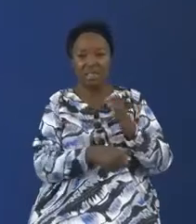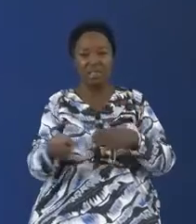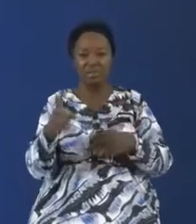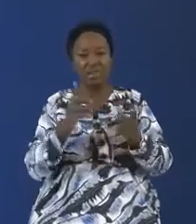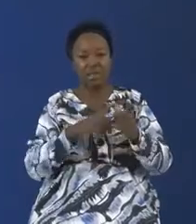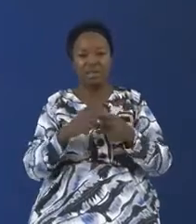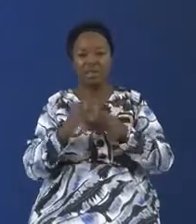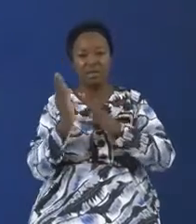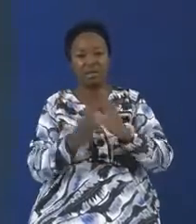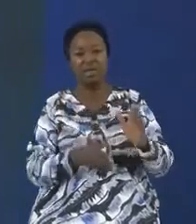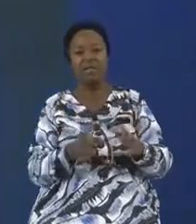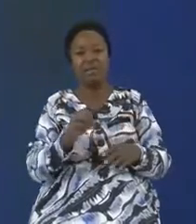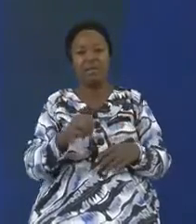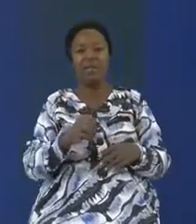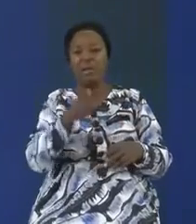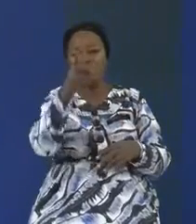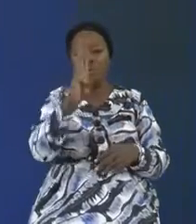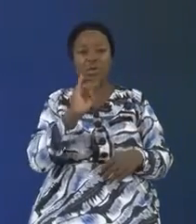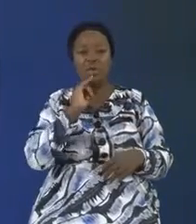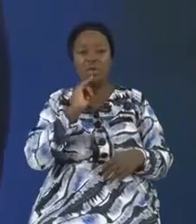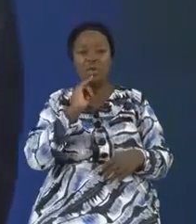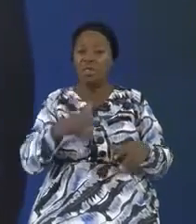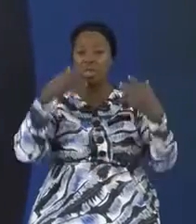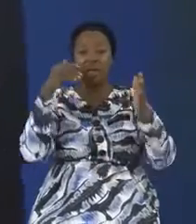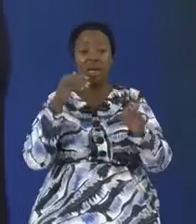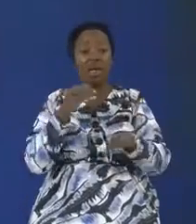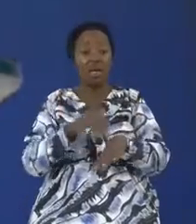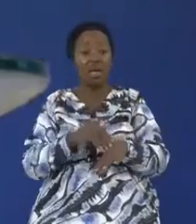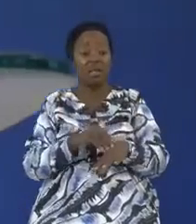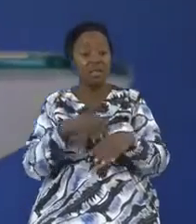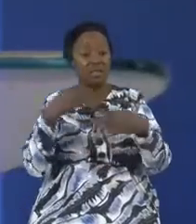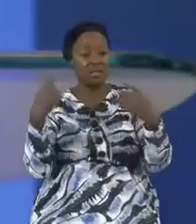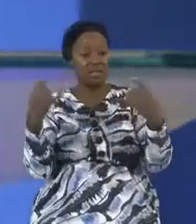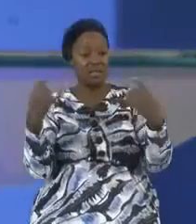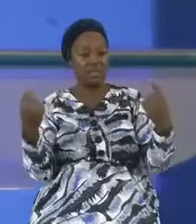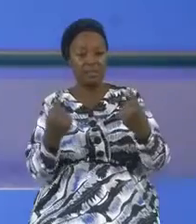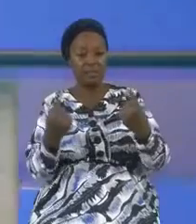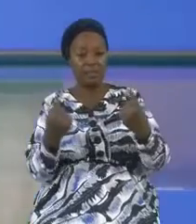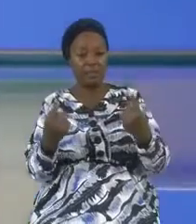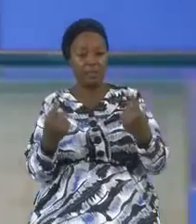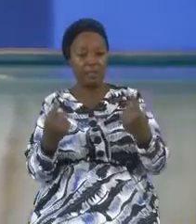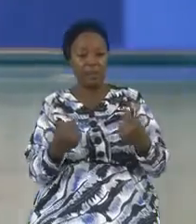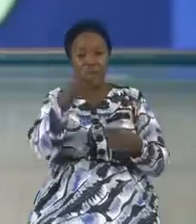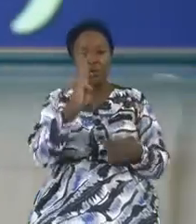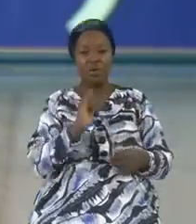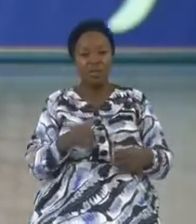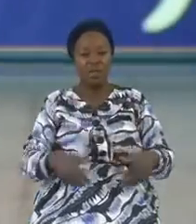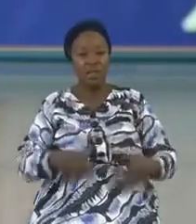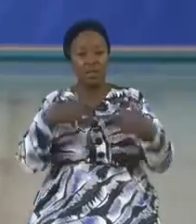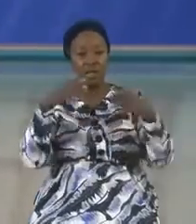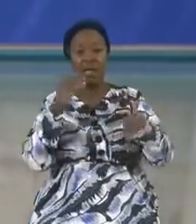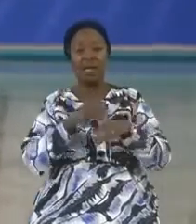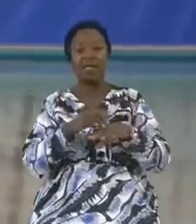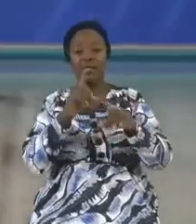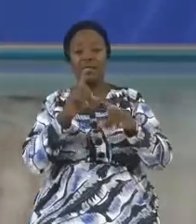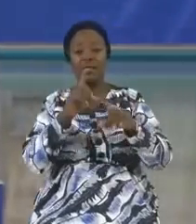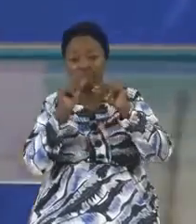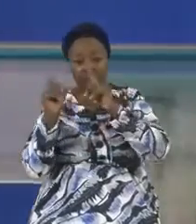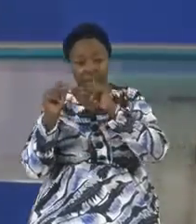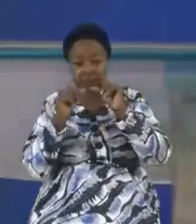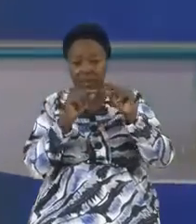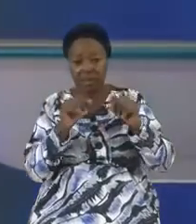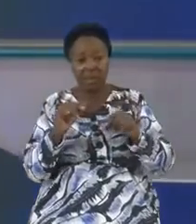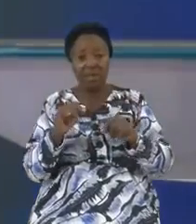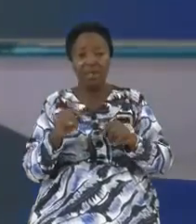departed. God is angry at sin. God is angry at backbiting. God is angry